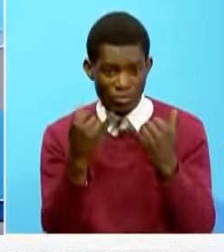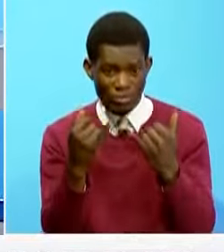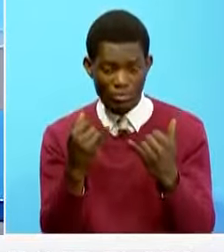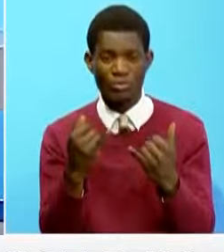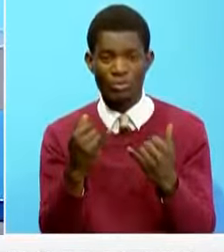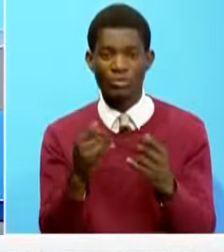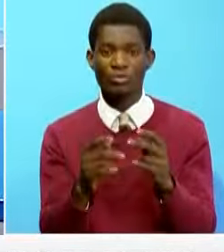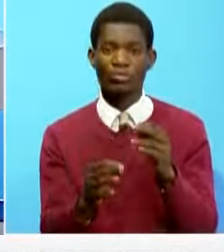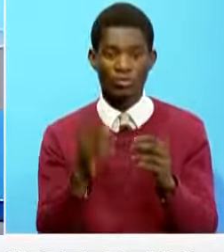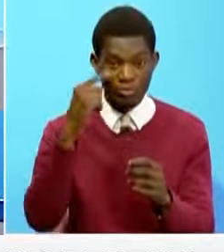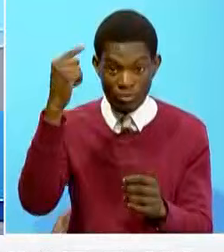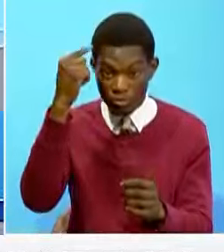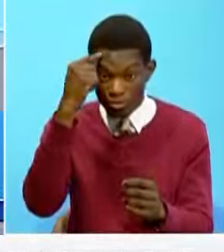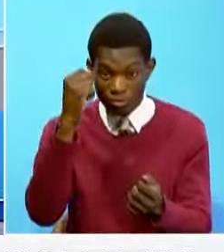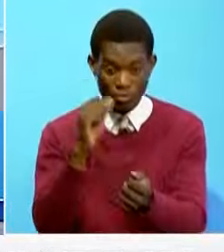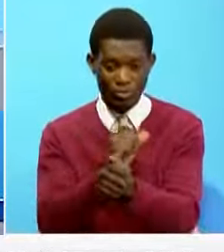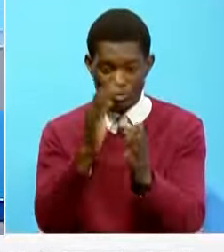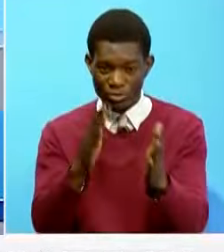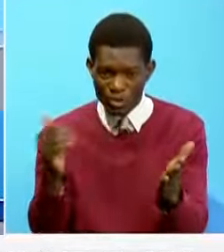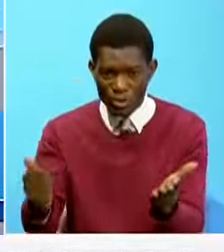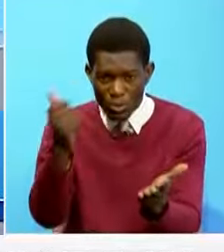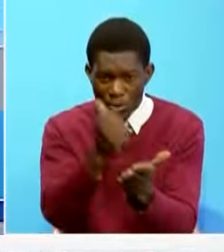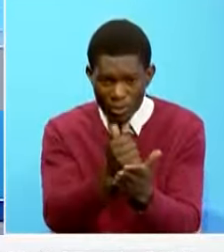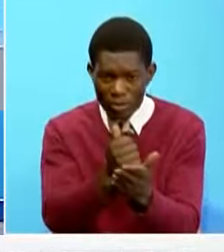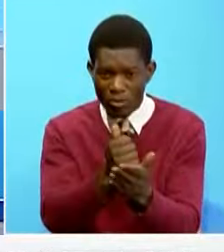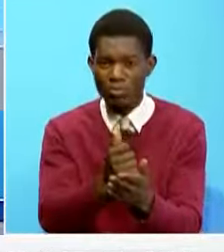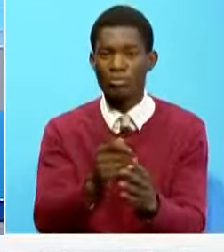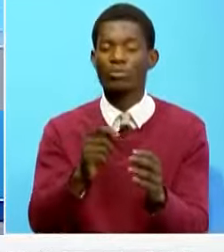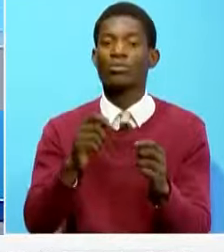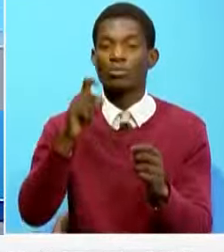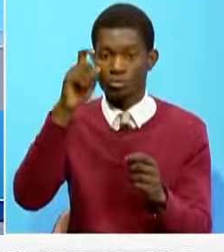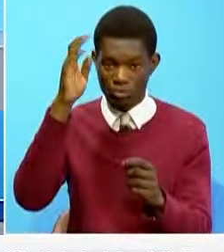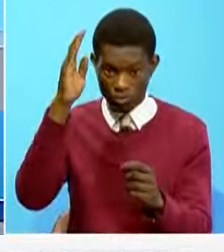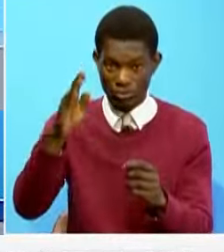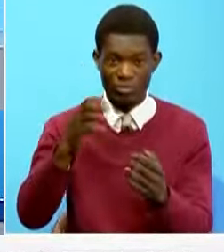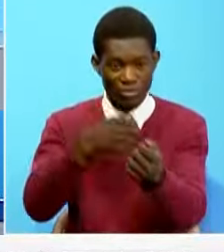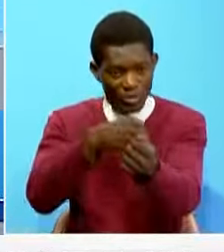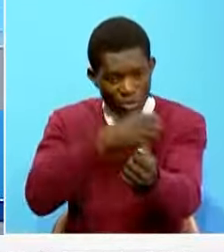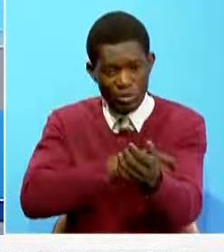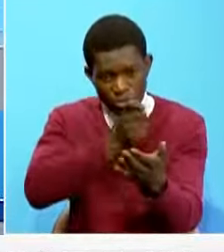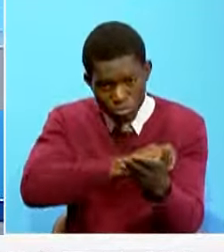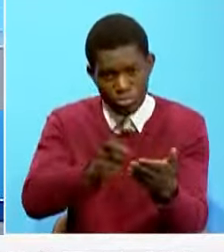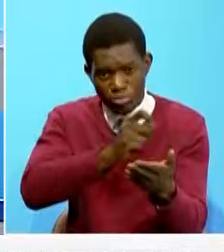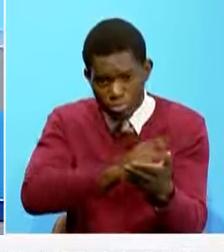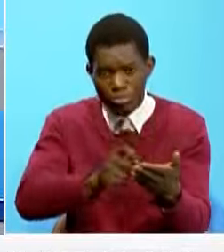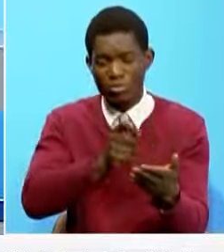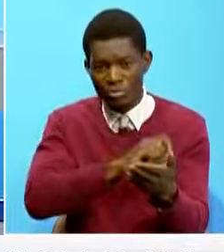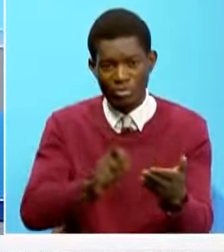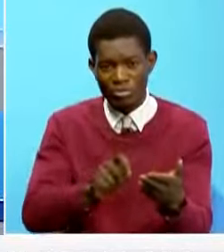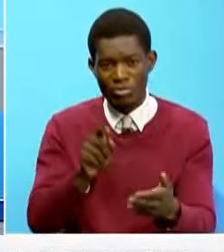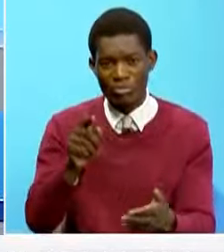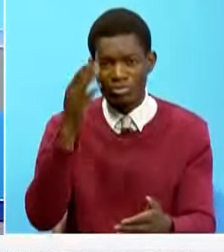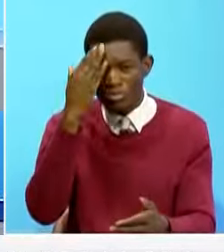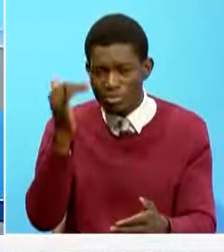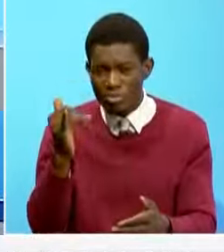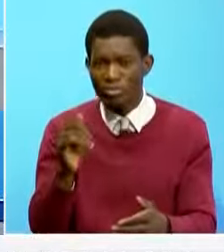mandatory examinations for public service workers upon entry into the public service and promotional purposes. Mrs.